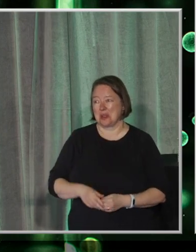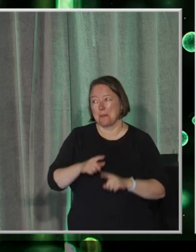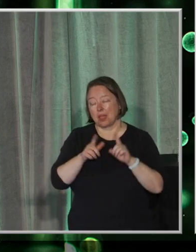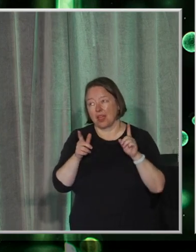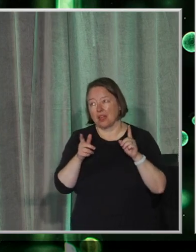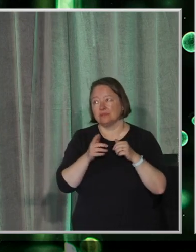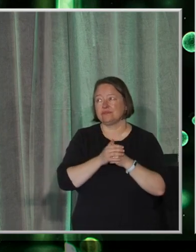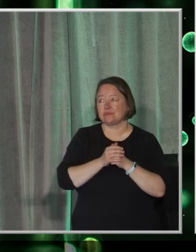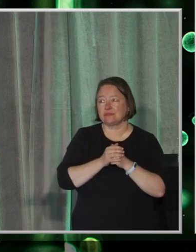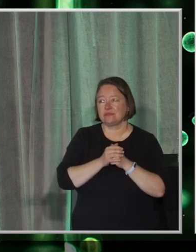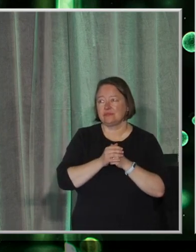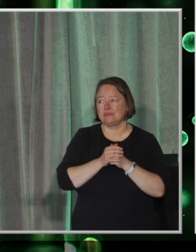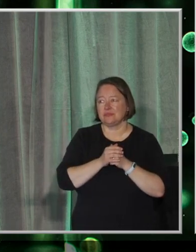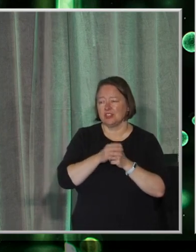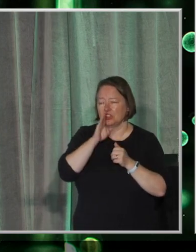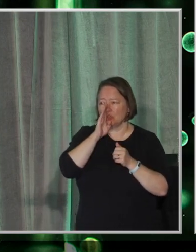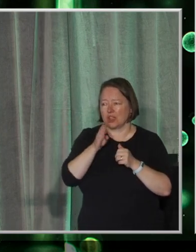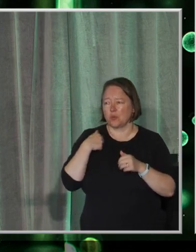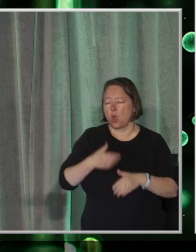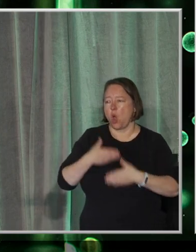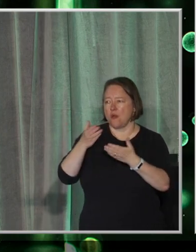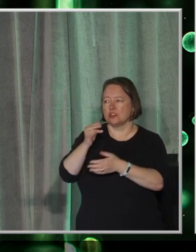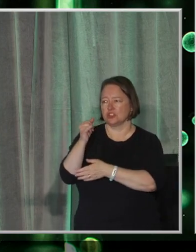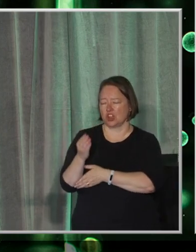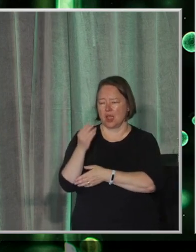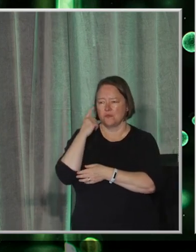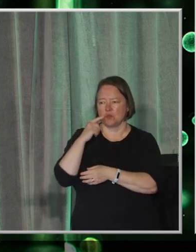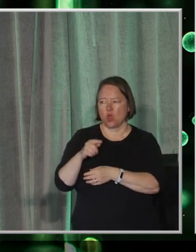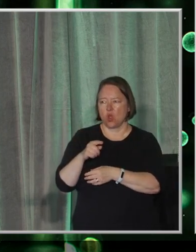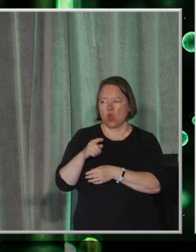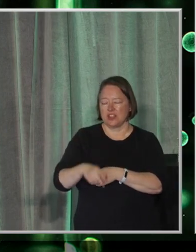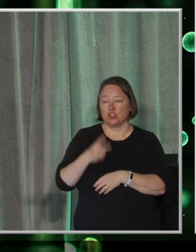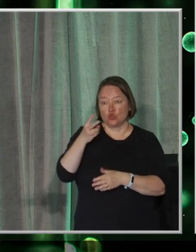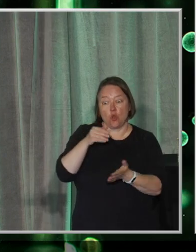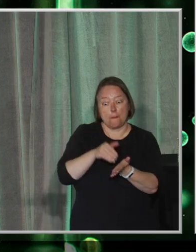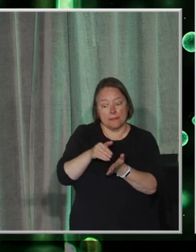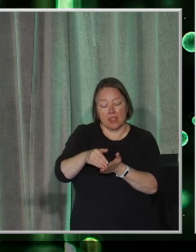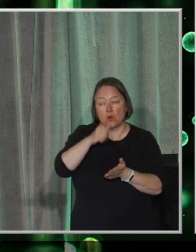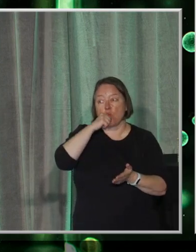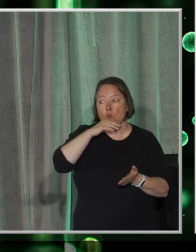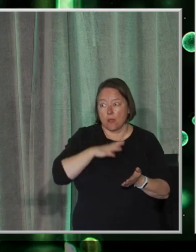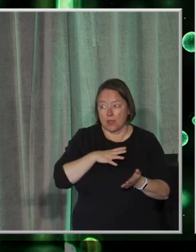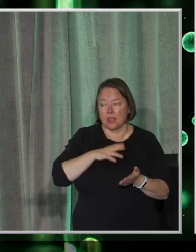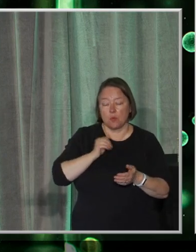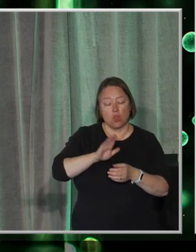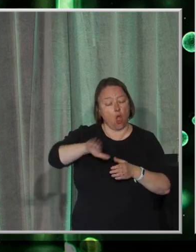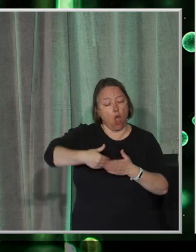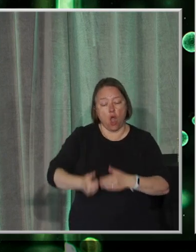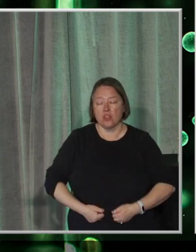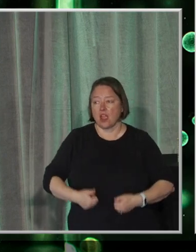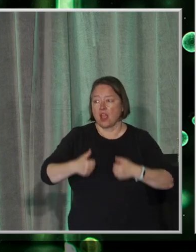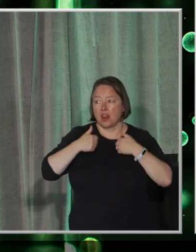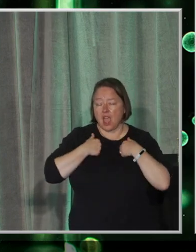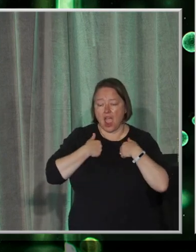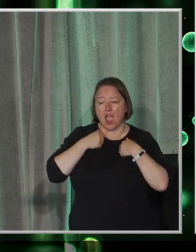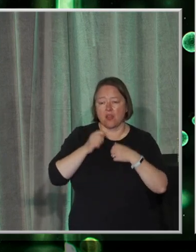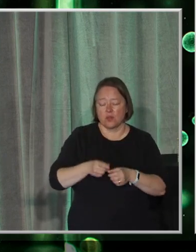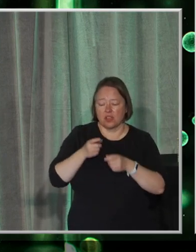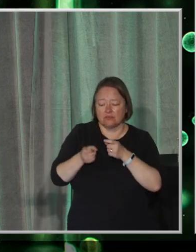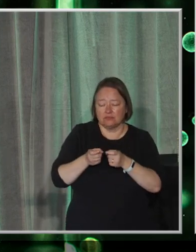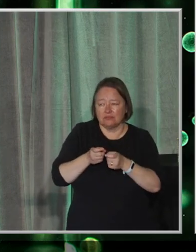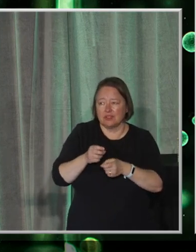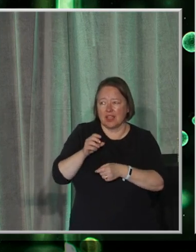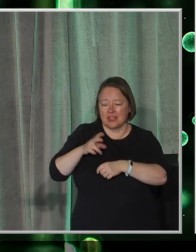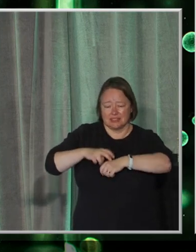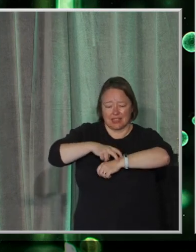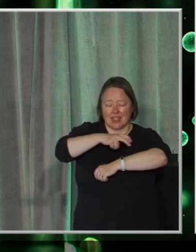But directly we'll be offering jobs to these 2 million women who have always based their life in selling Senene. Actually,